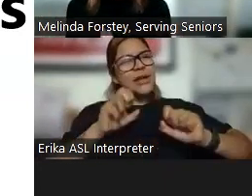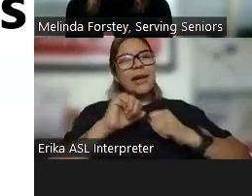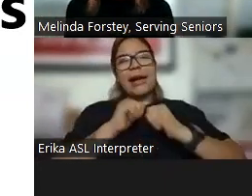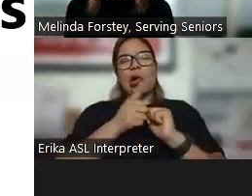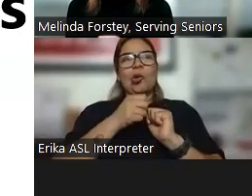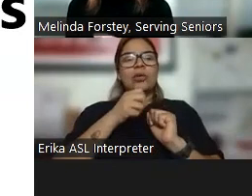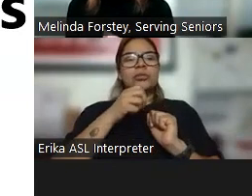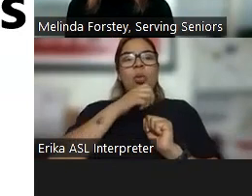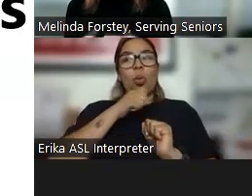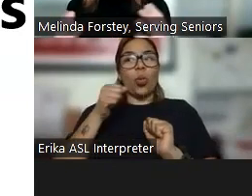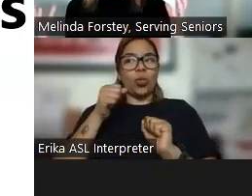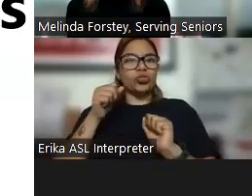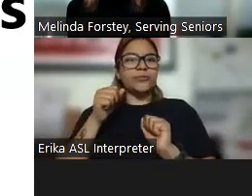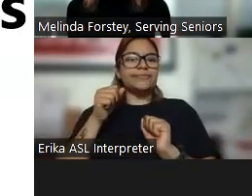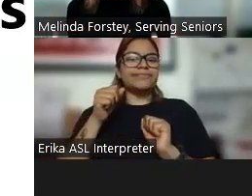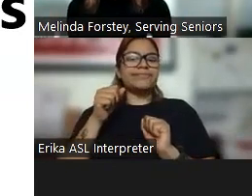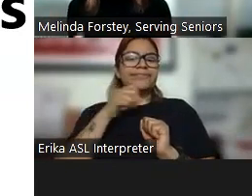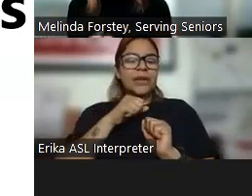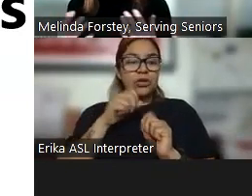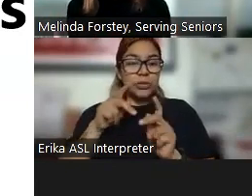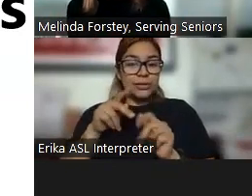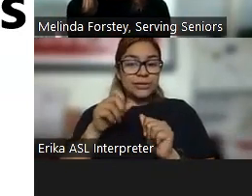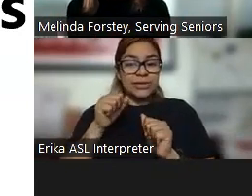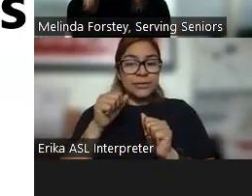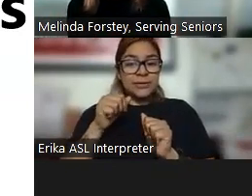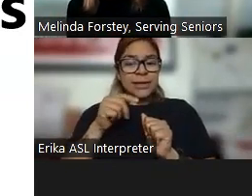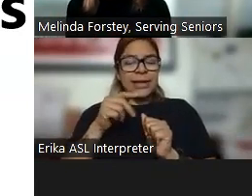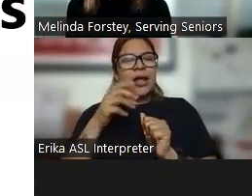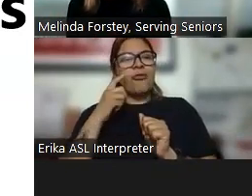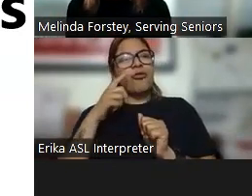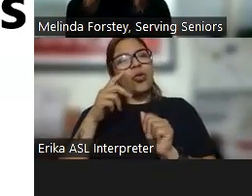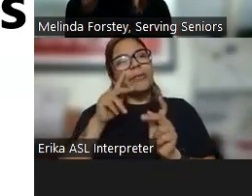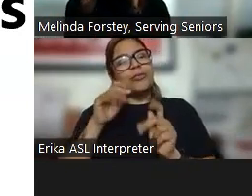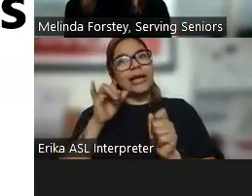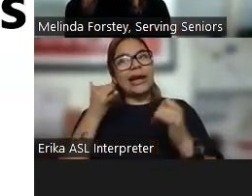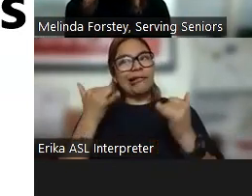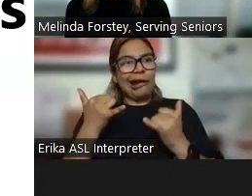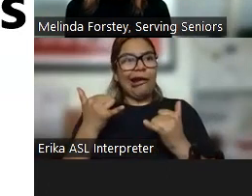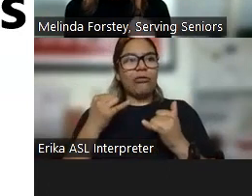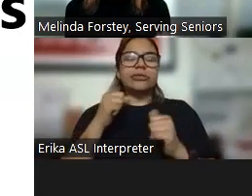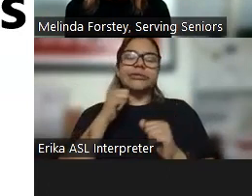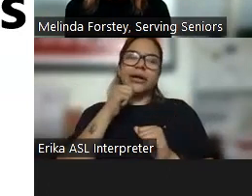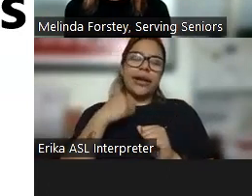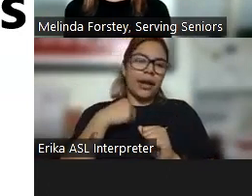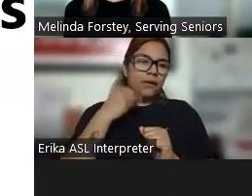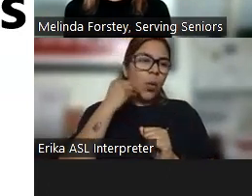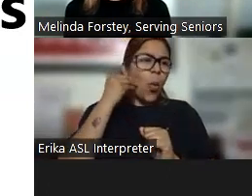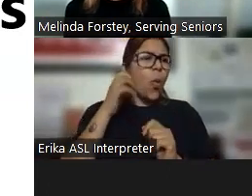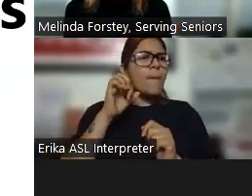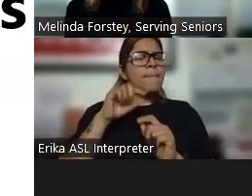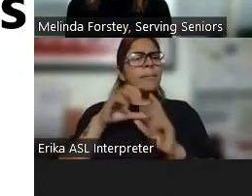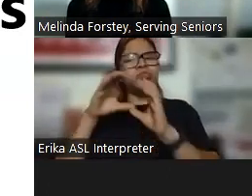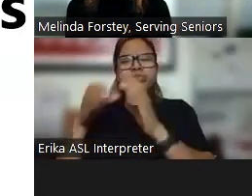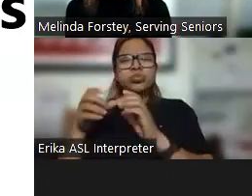adults. This encompassed folks that were currently experiencing homelessness, but also a cohort of